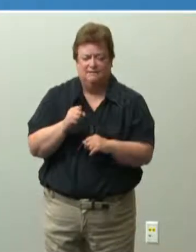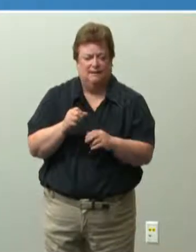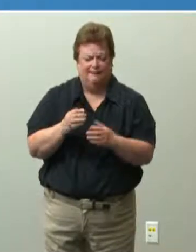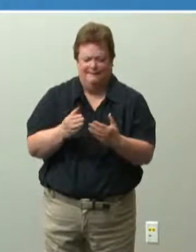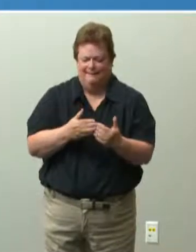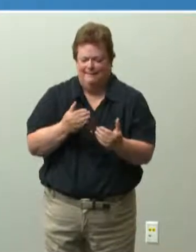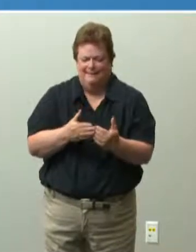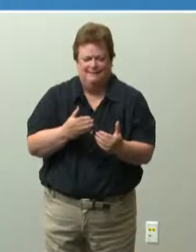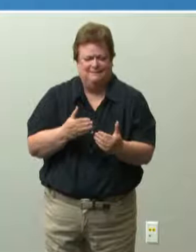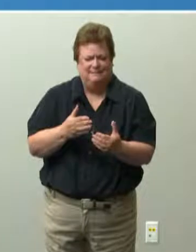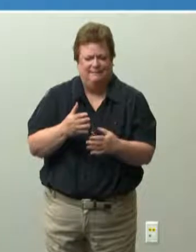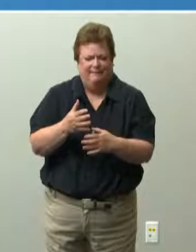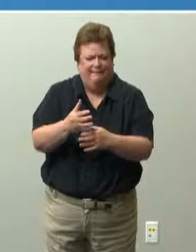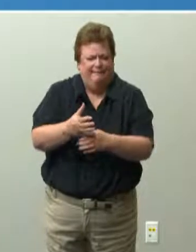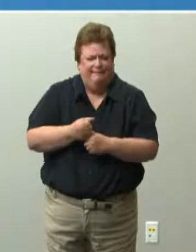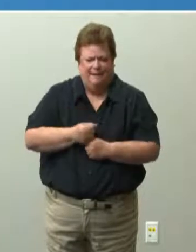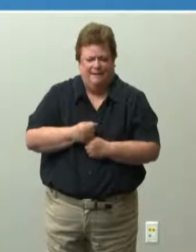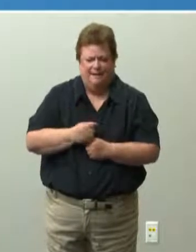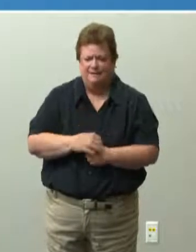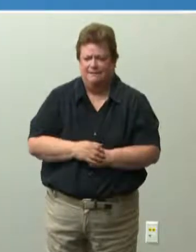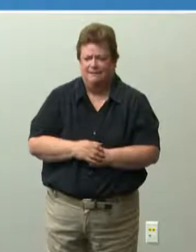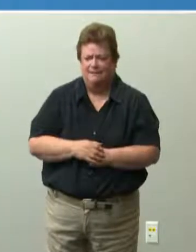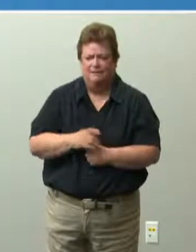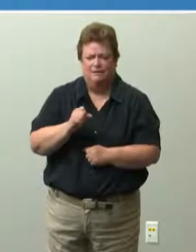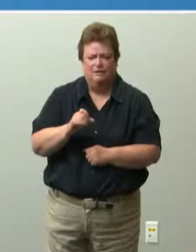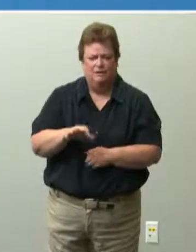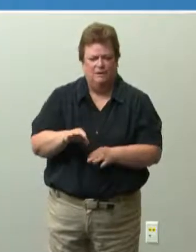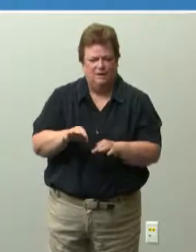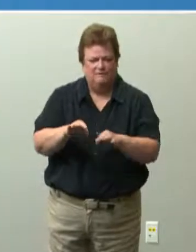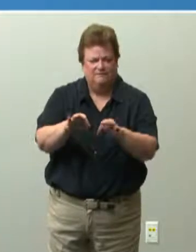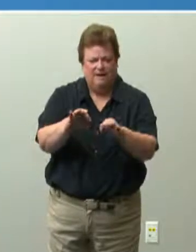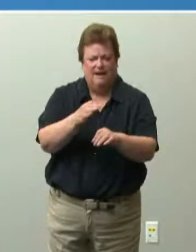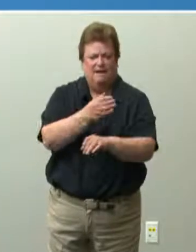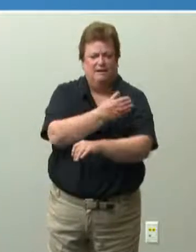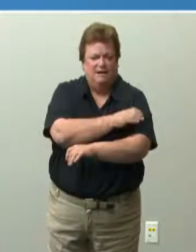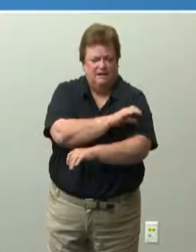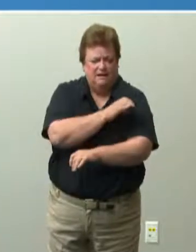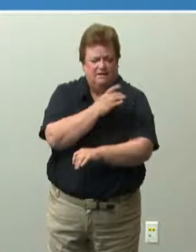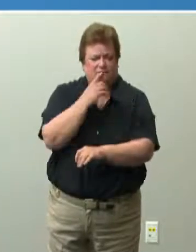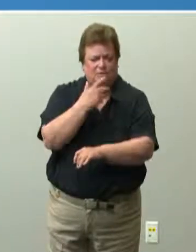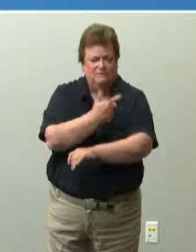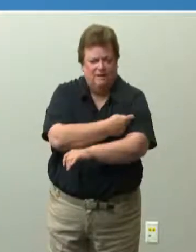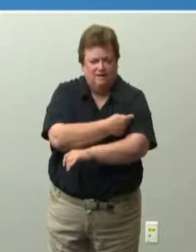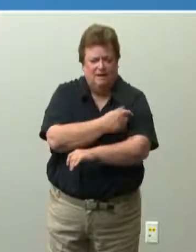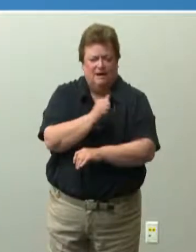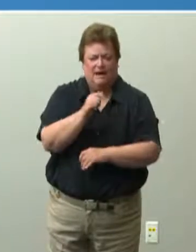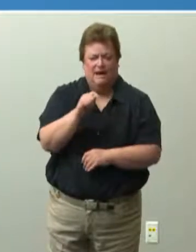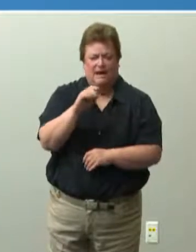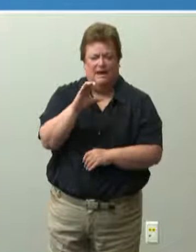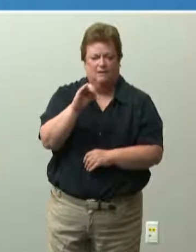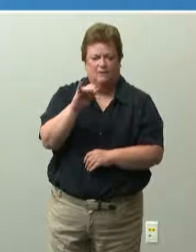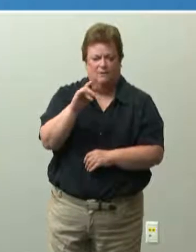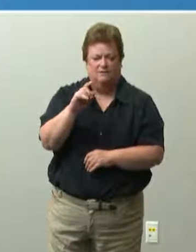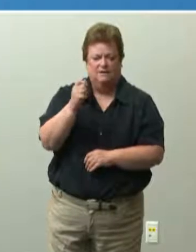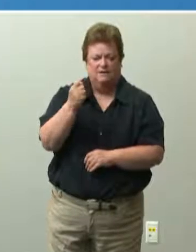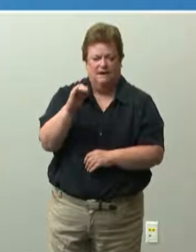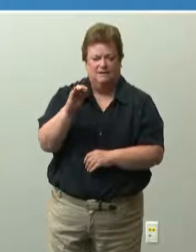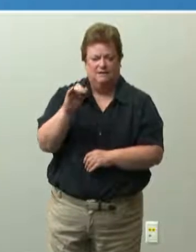available every day in our community. You can find upcoming vaccination clinics at the